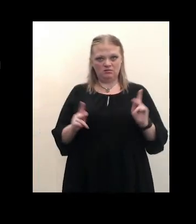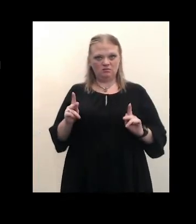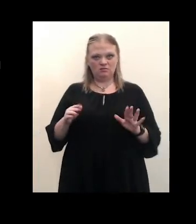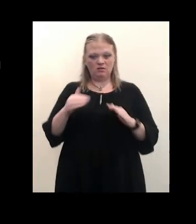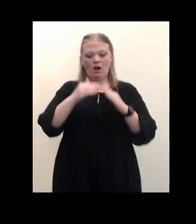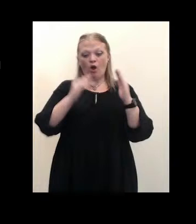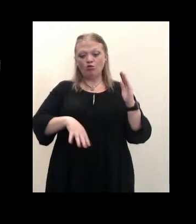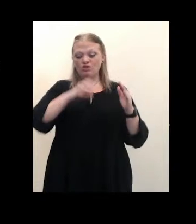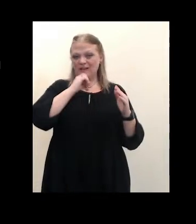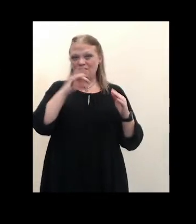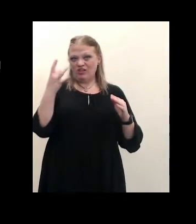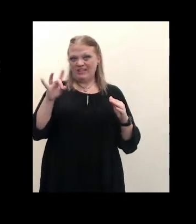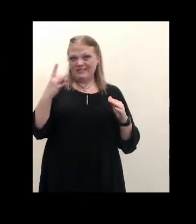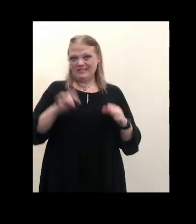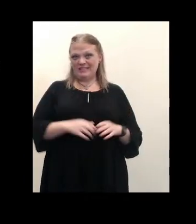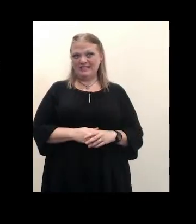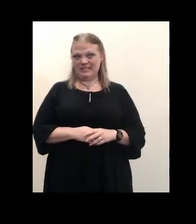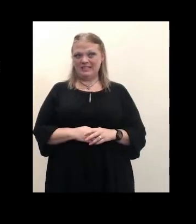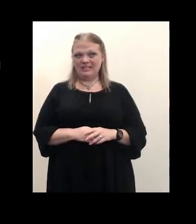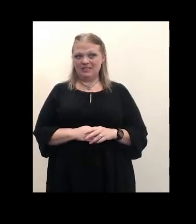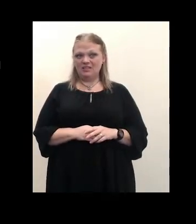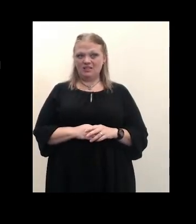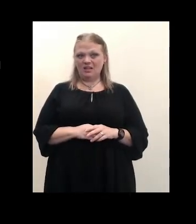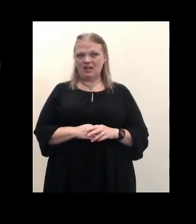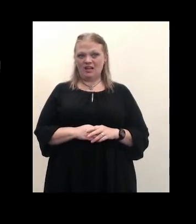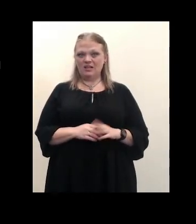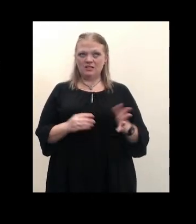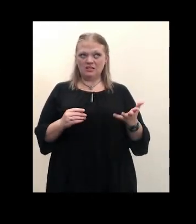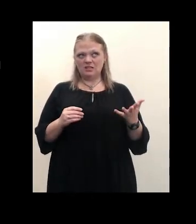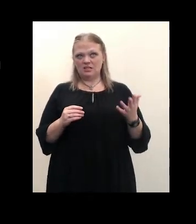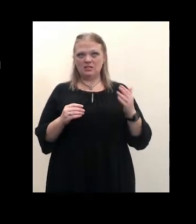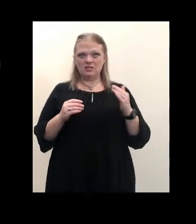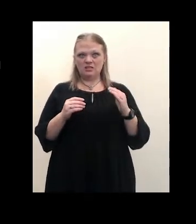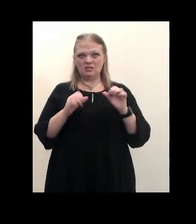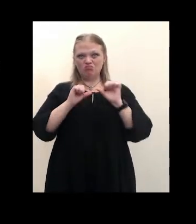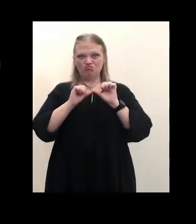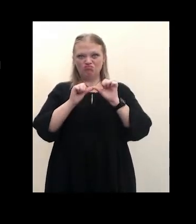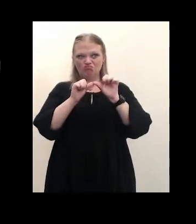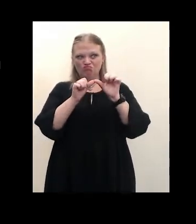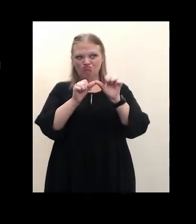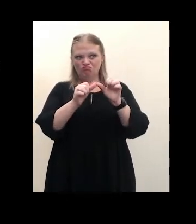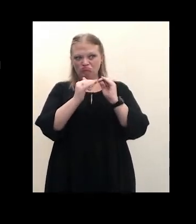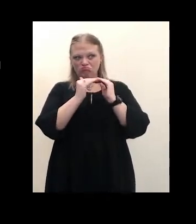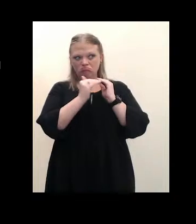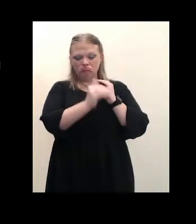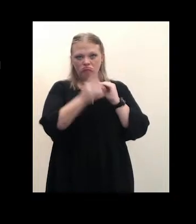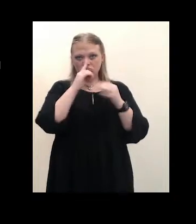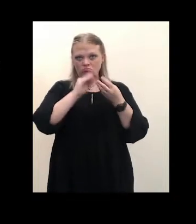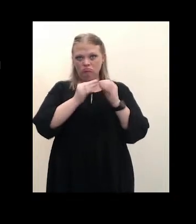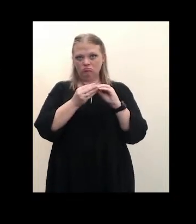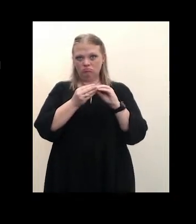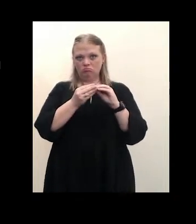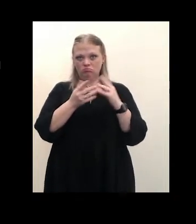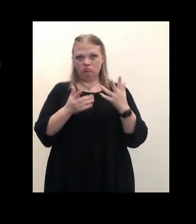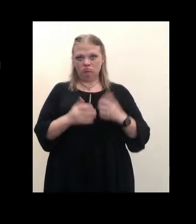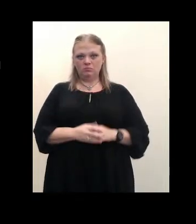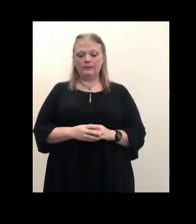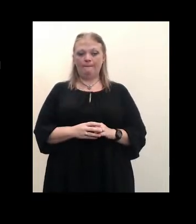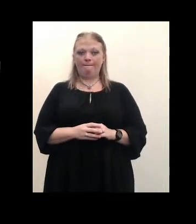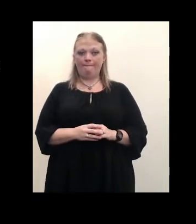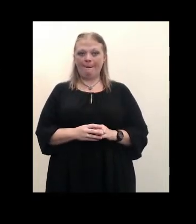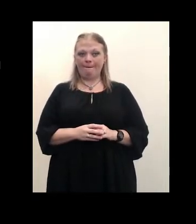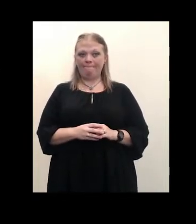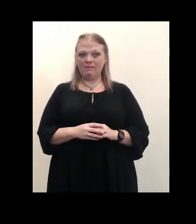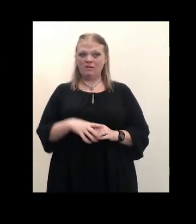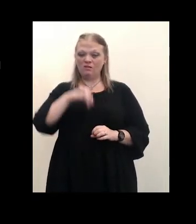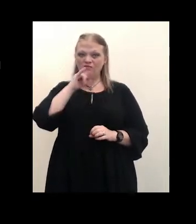of 18. So that's pretty much staying, pretty consistent in terms of those numbers. And then what we're really worried about is our